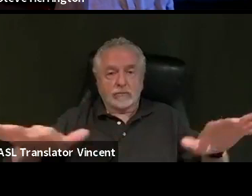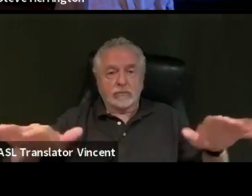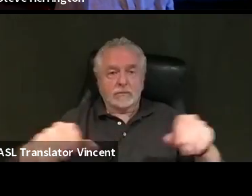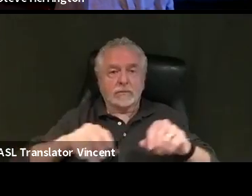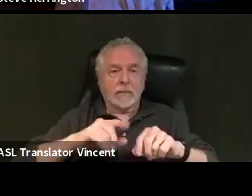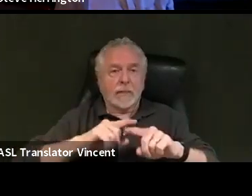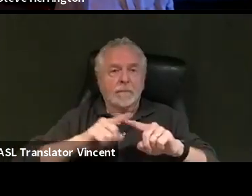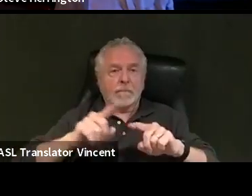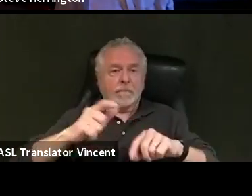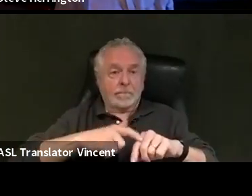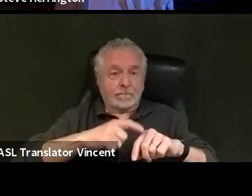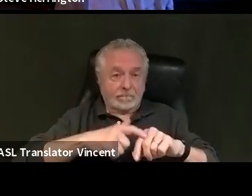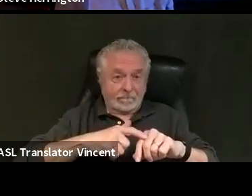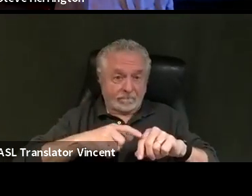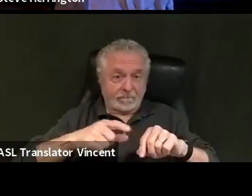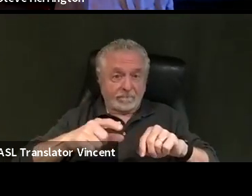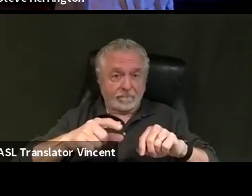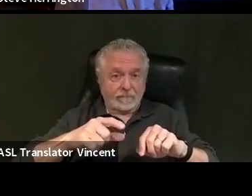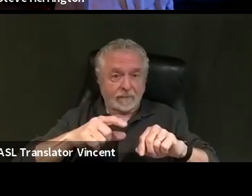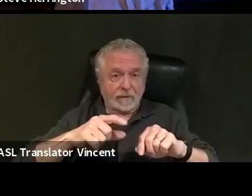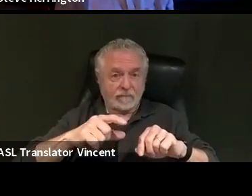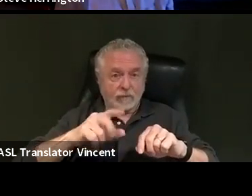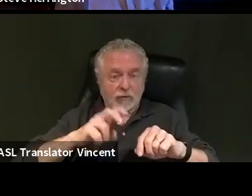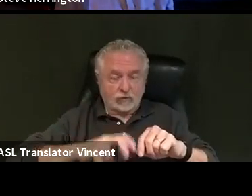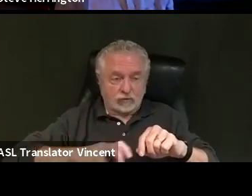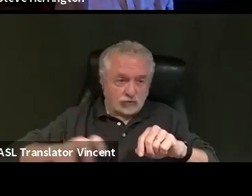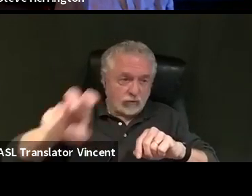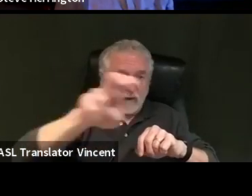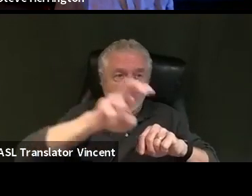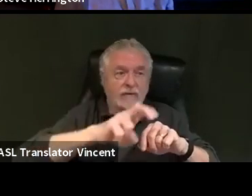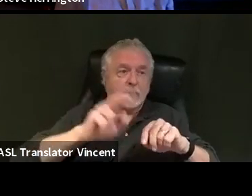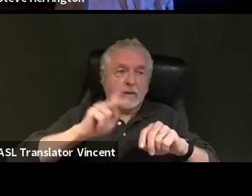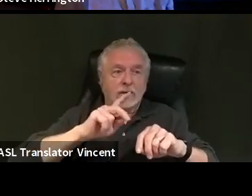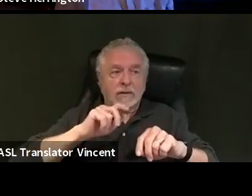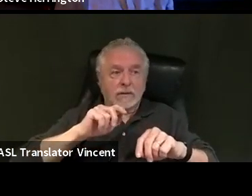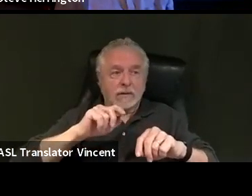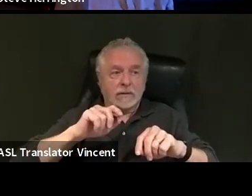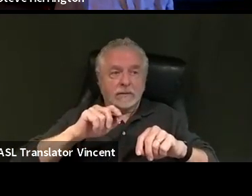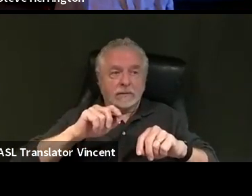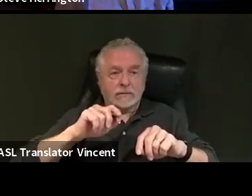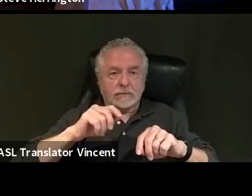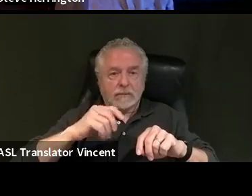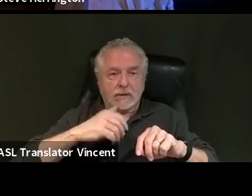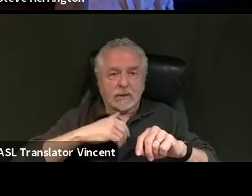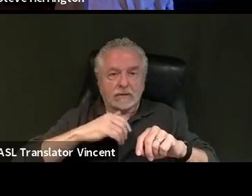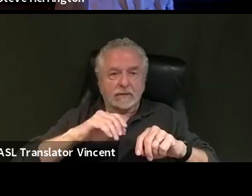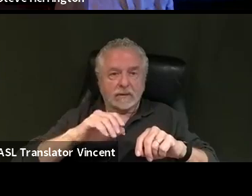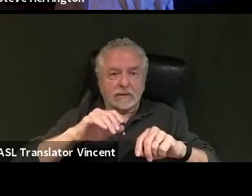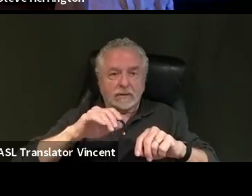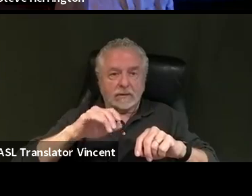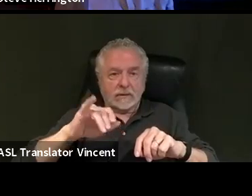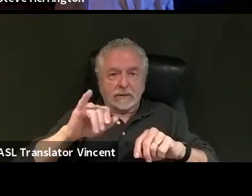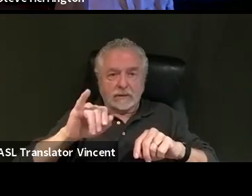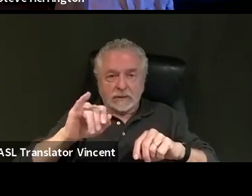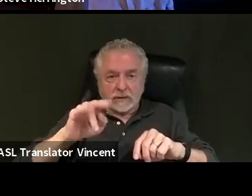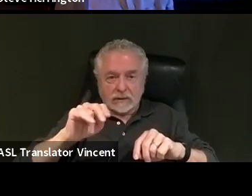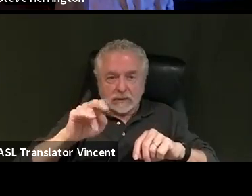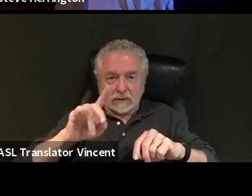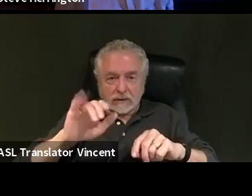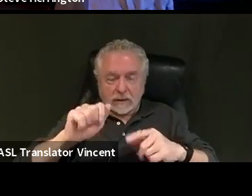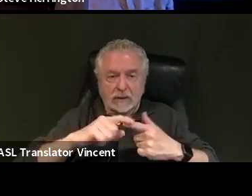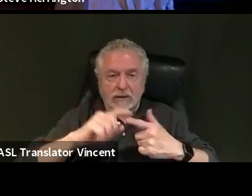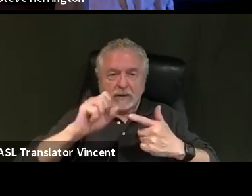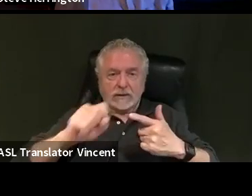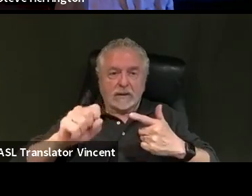But over time, and we're traveling, and people I know I think have been having a close eye on India and South Africa